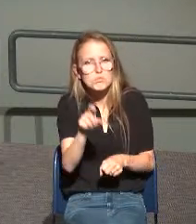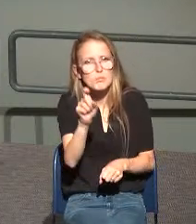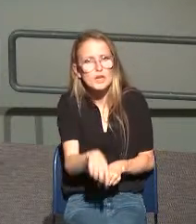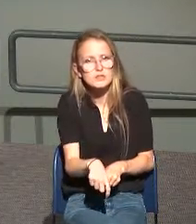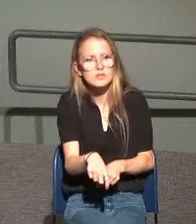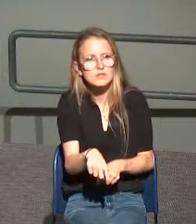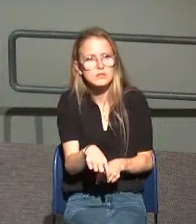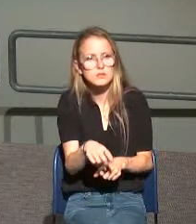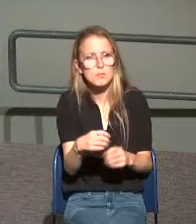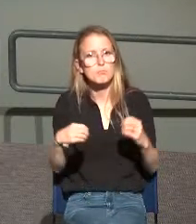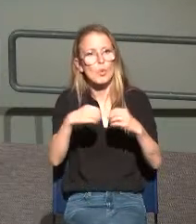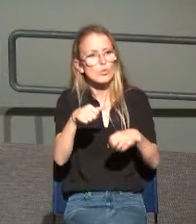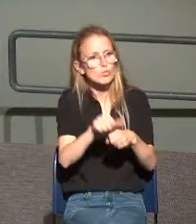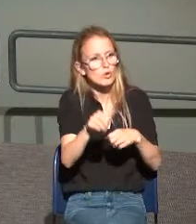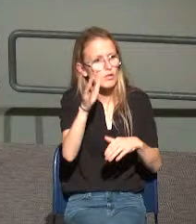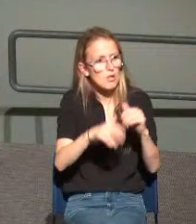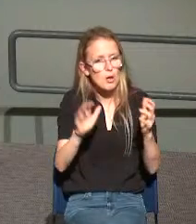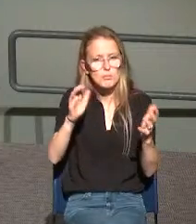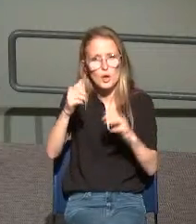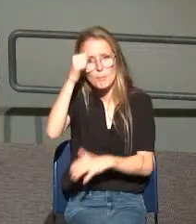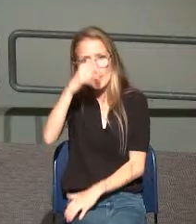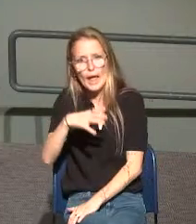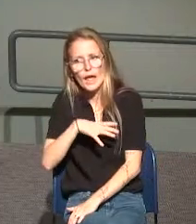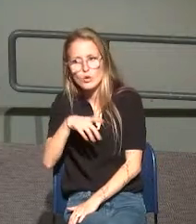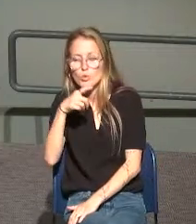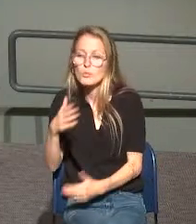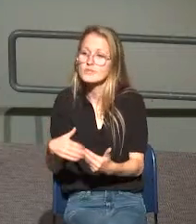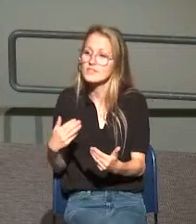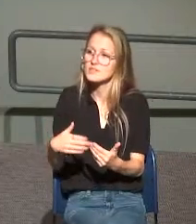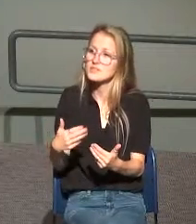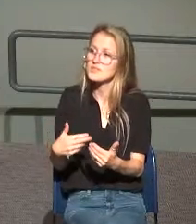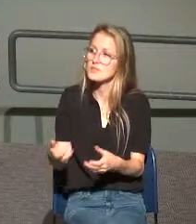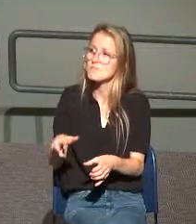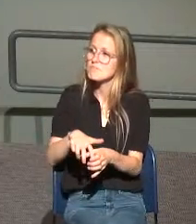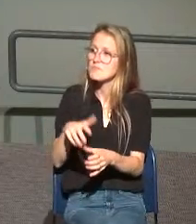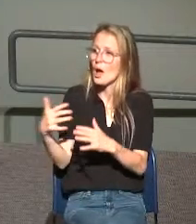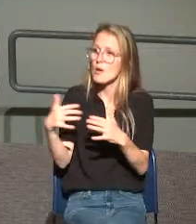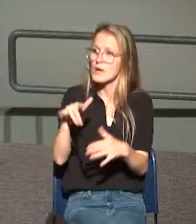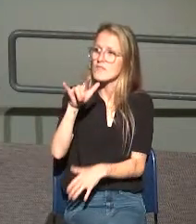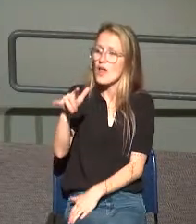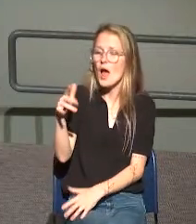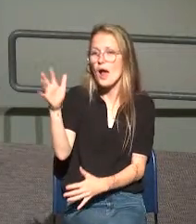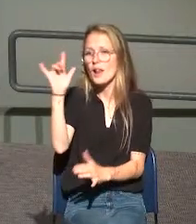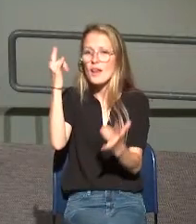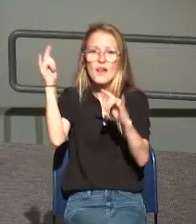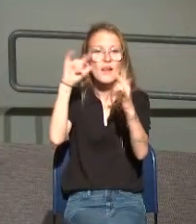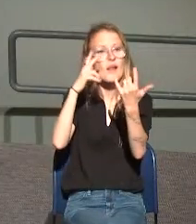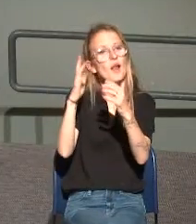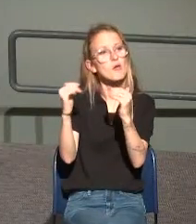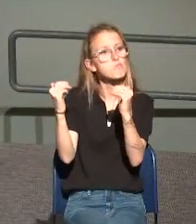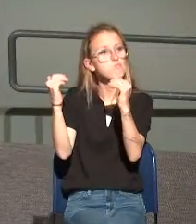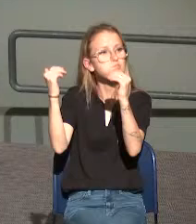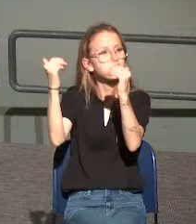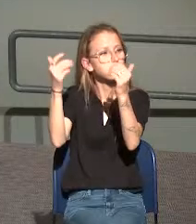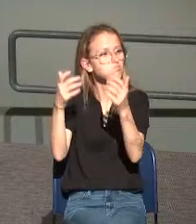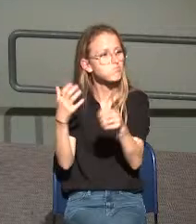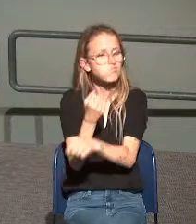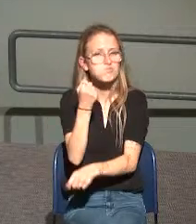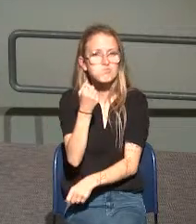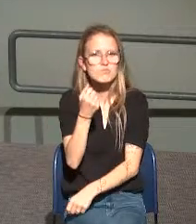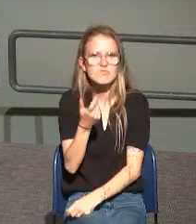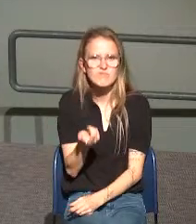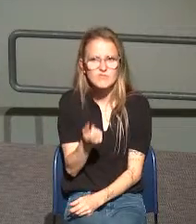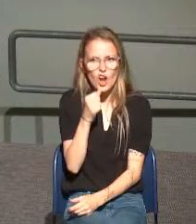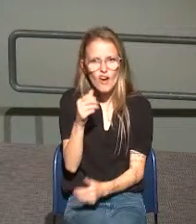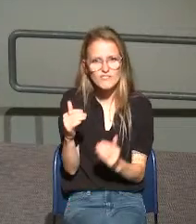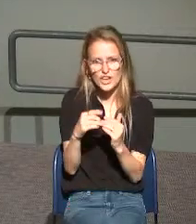a guy, who was able to, to be in a combat role. So that was the unfair side to the